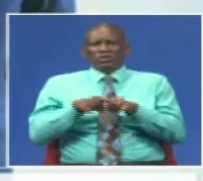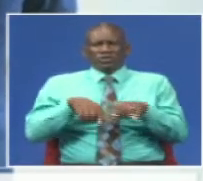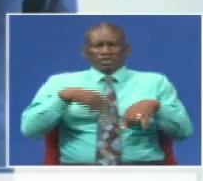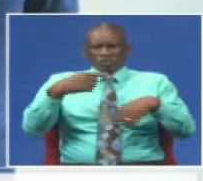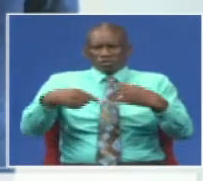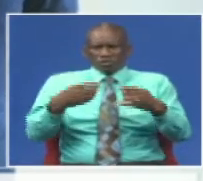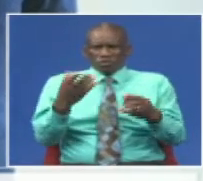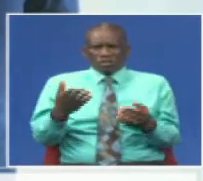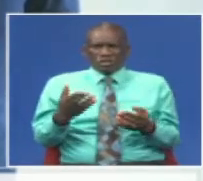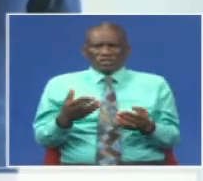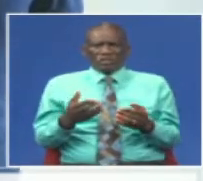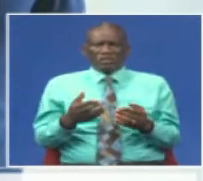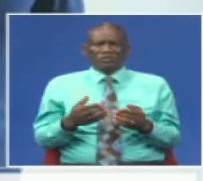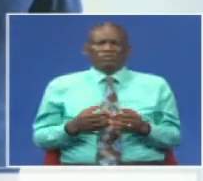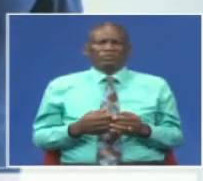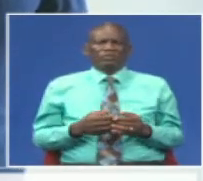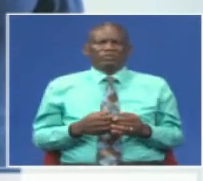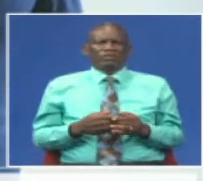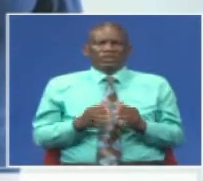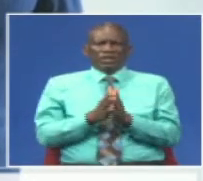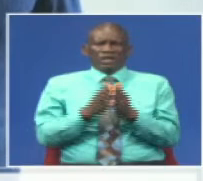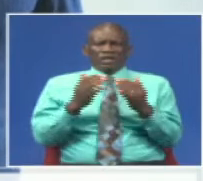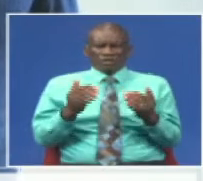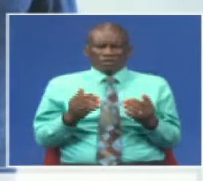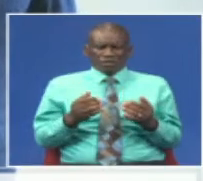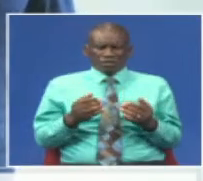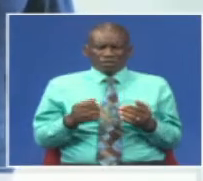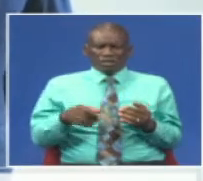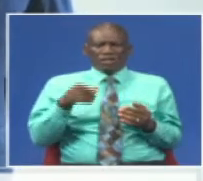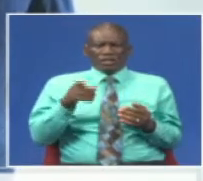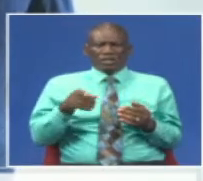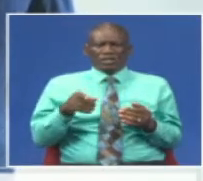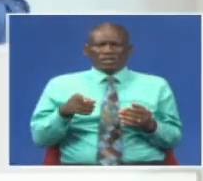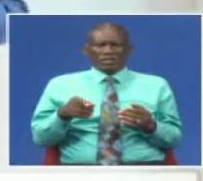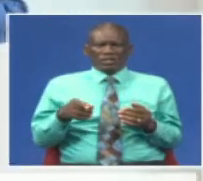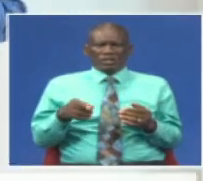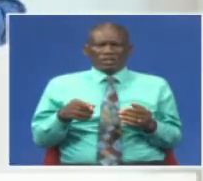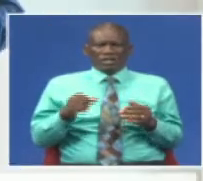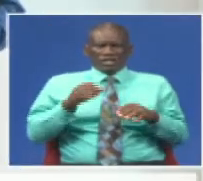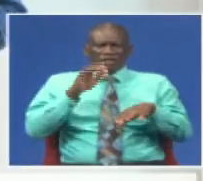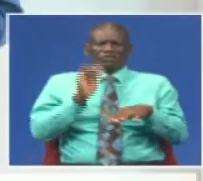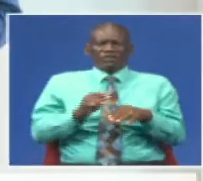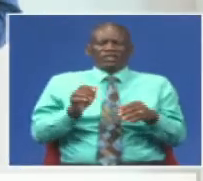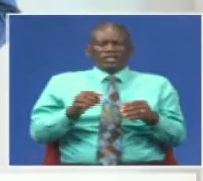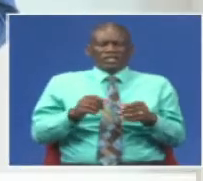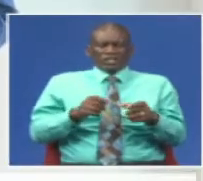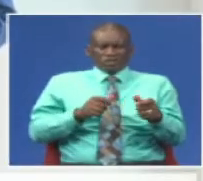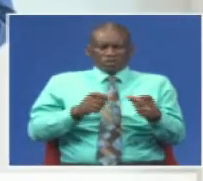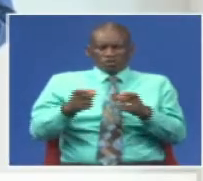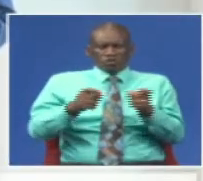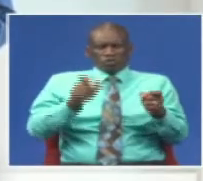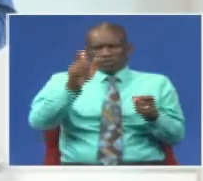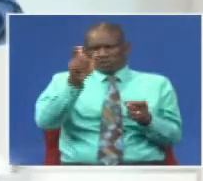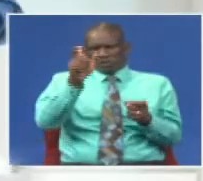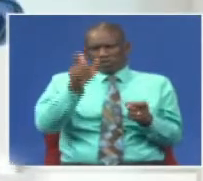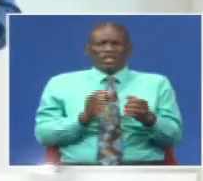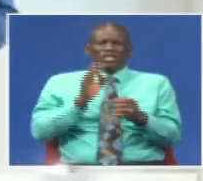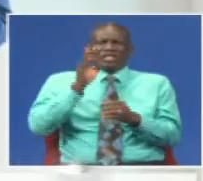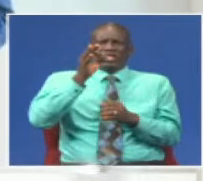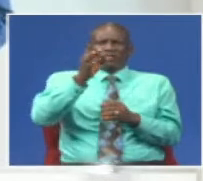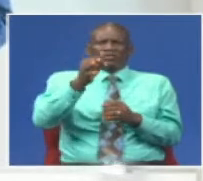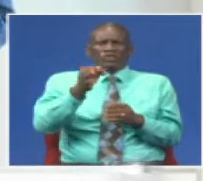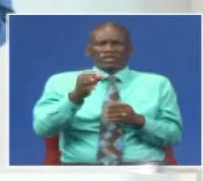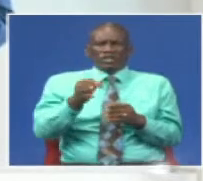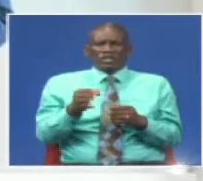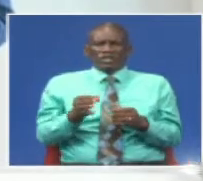to the Sudanese nation, and potentially poses even to the region. Future lies in the hands of the generals who